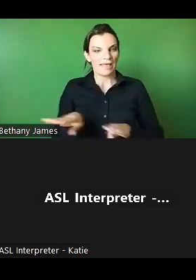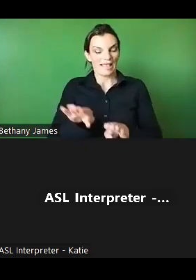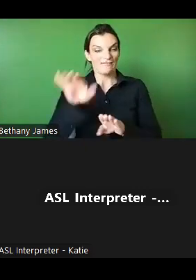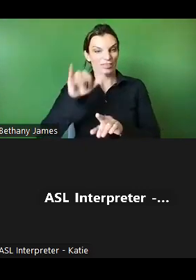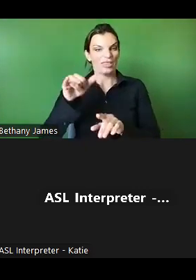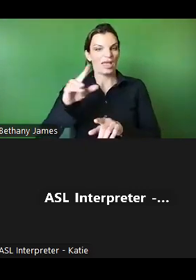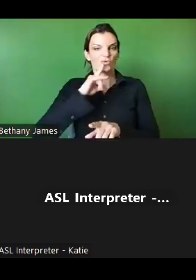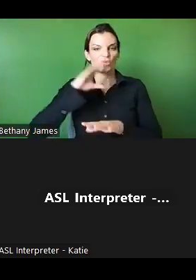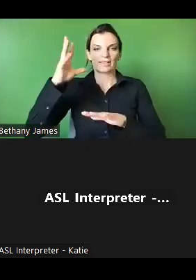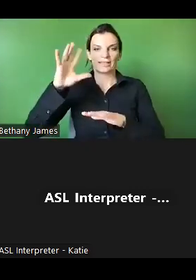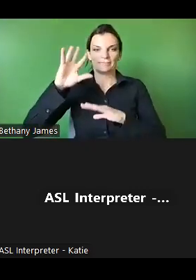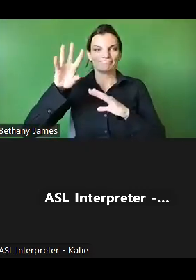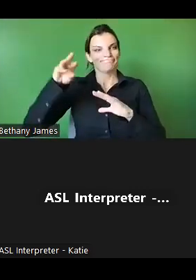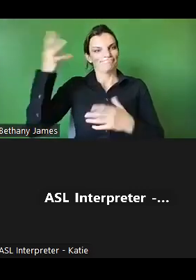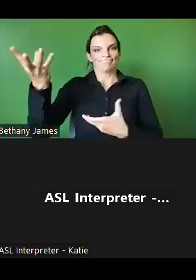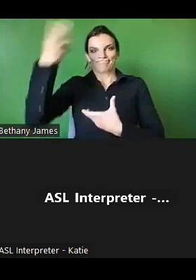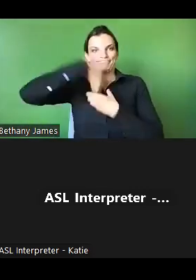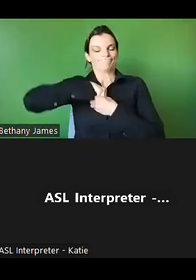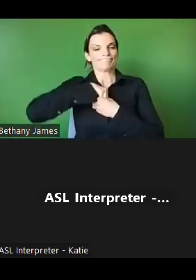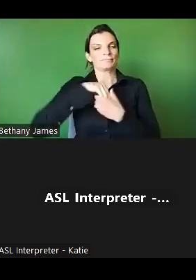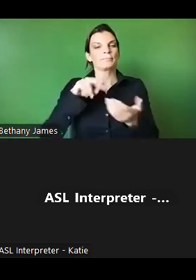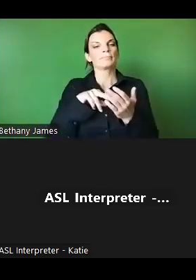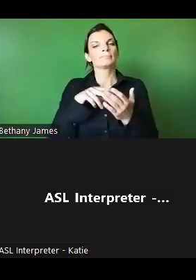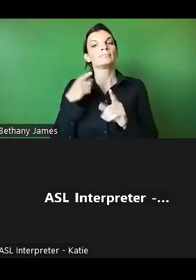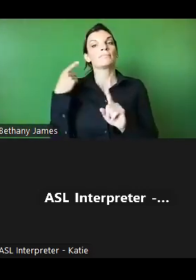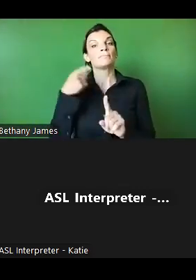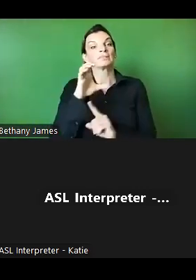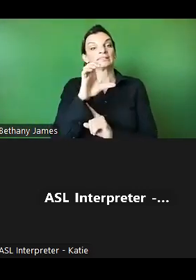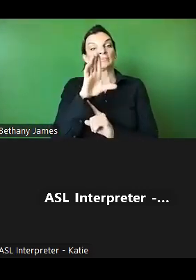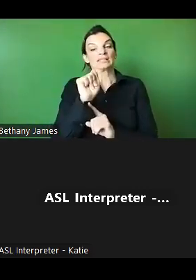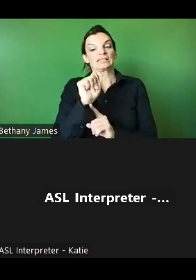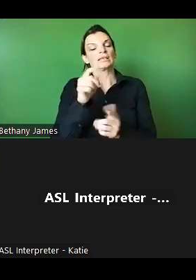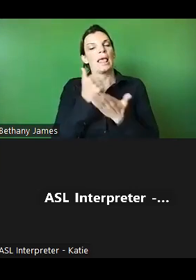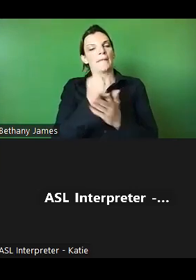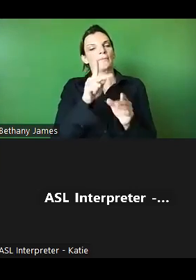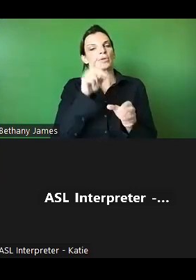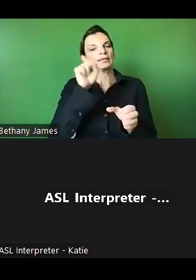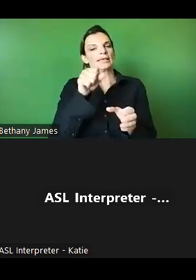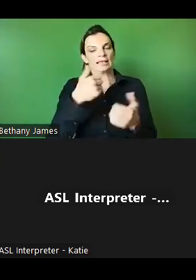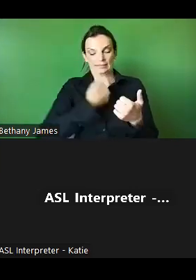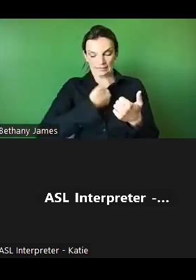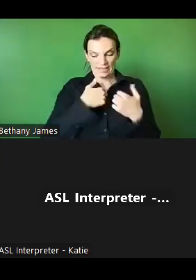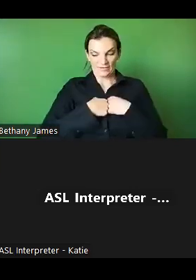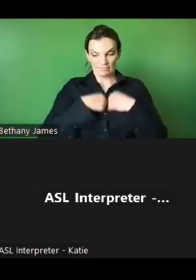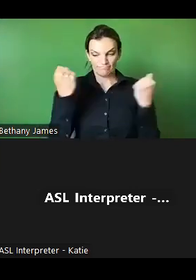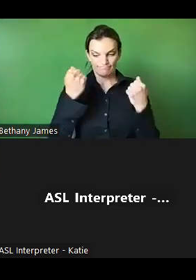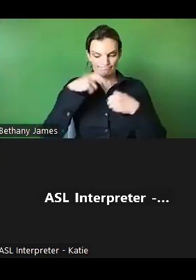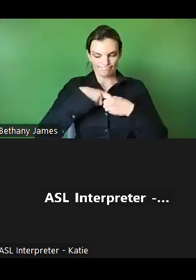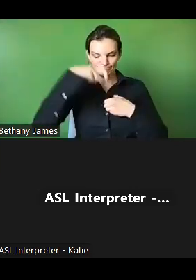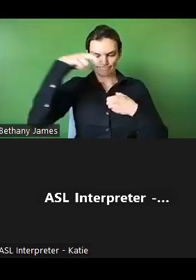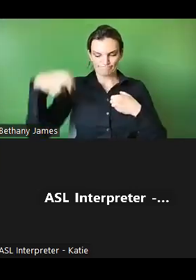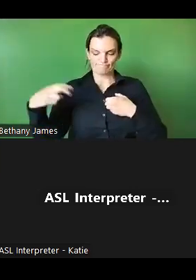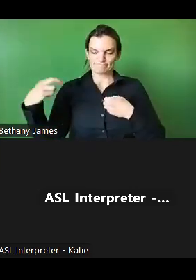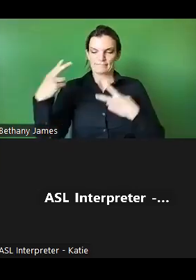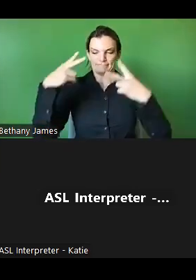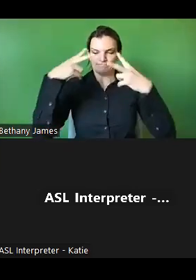of the approach is learning to help people observe and think critically about their own thinking, to weigh and